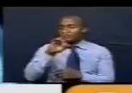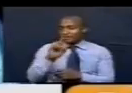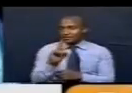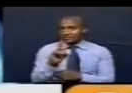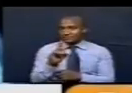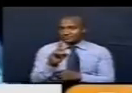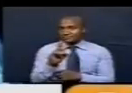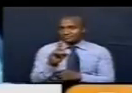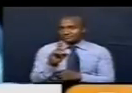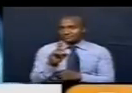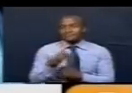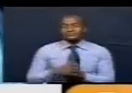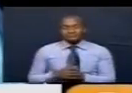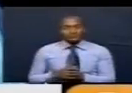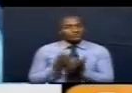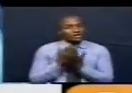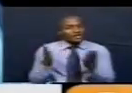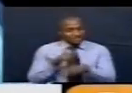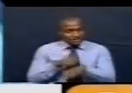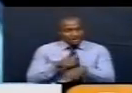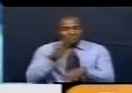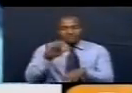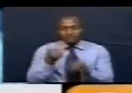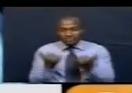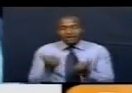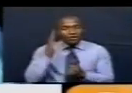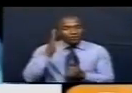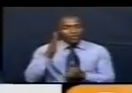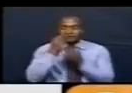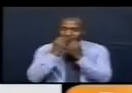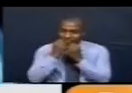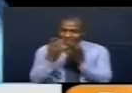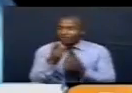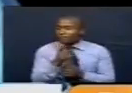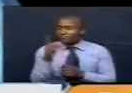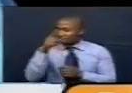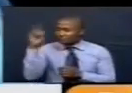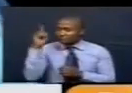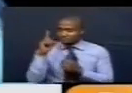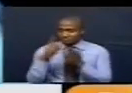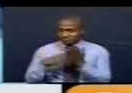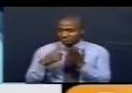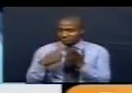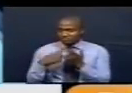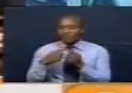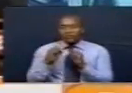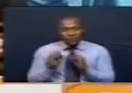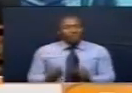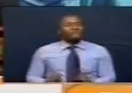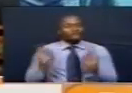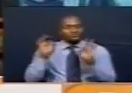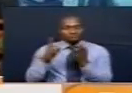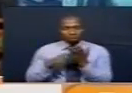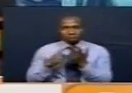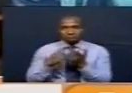County. And so any time from now, Anne, we will be able to give you the correct results, or the official results of the total